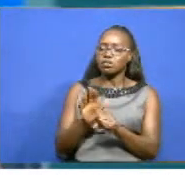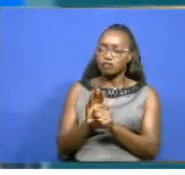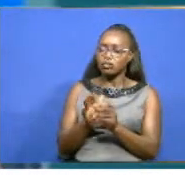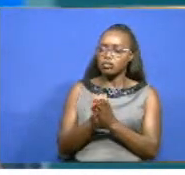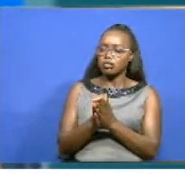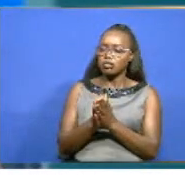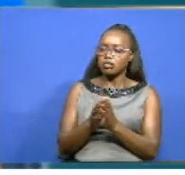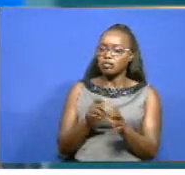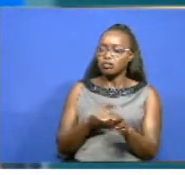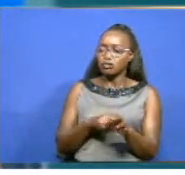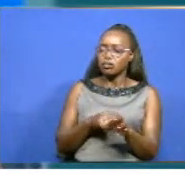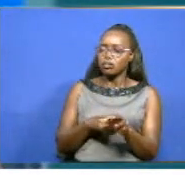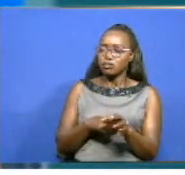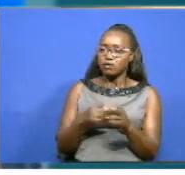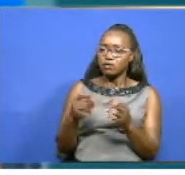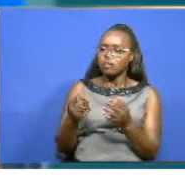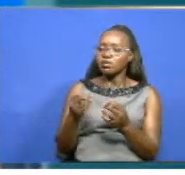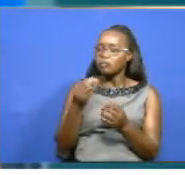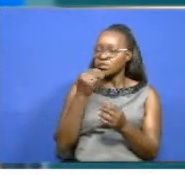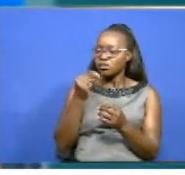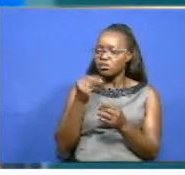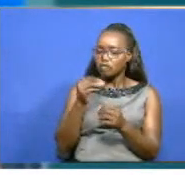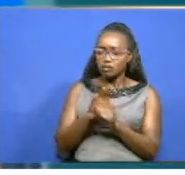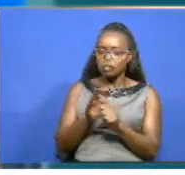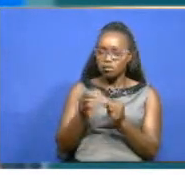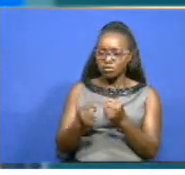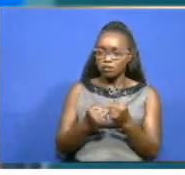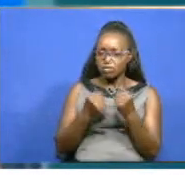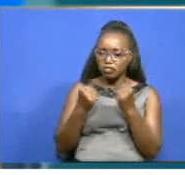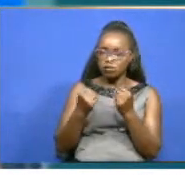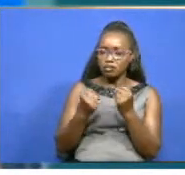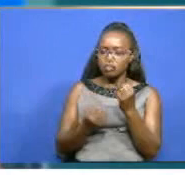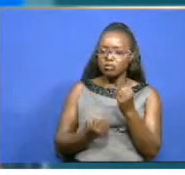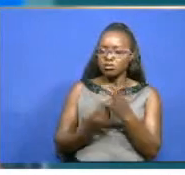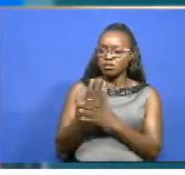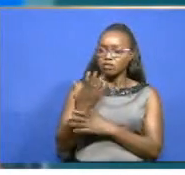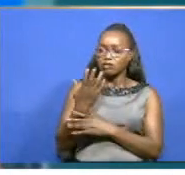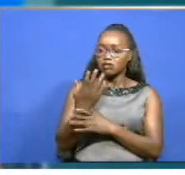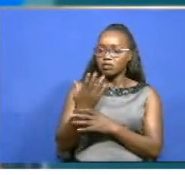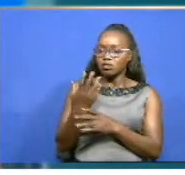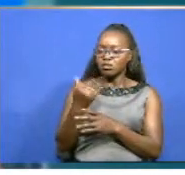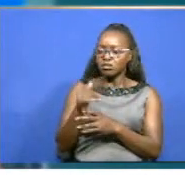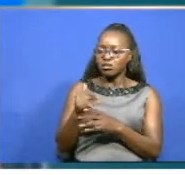of, you know, food, and that's the time they need to grow, and their growth is